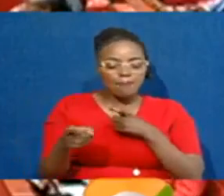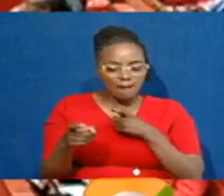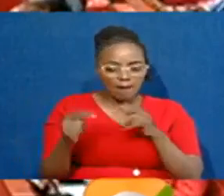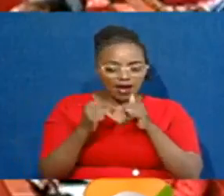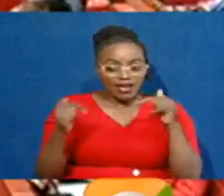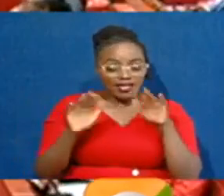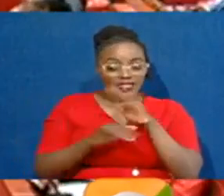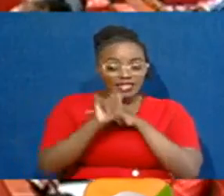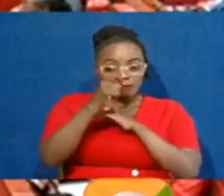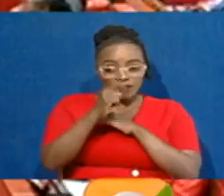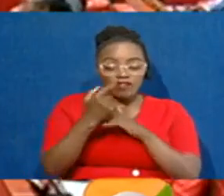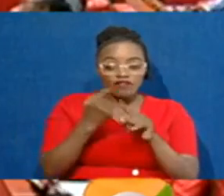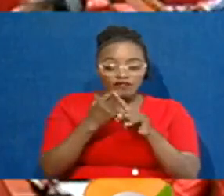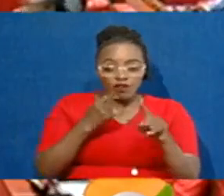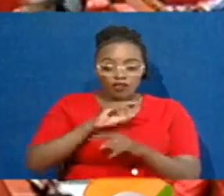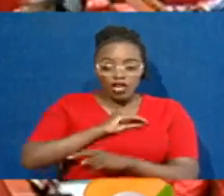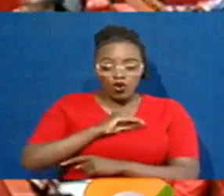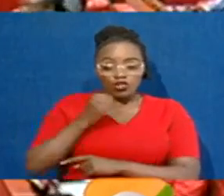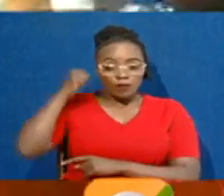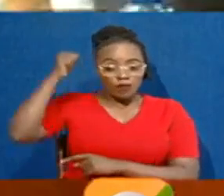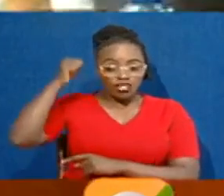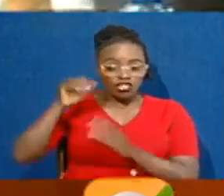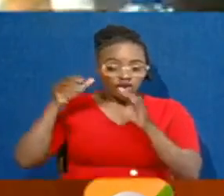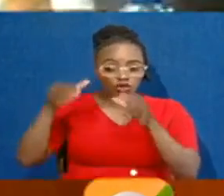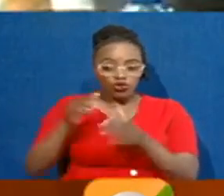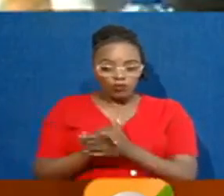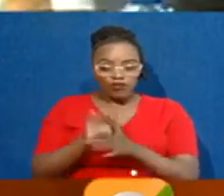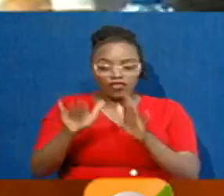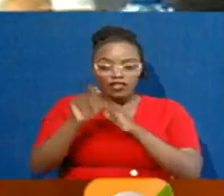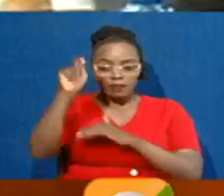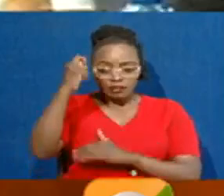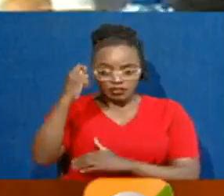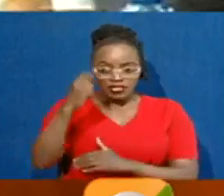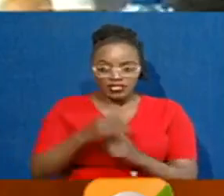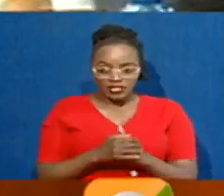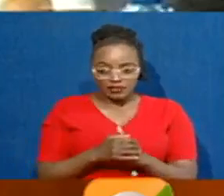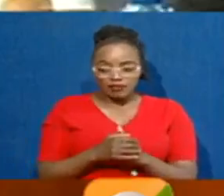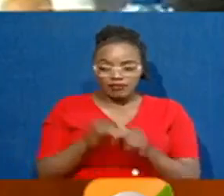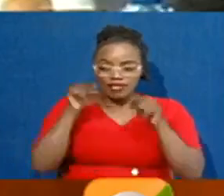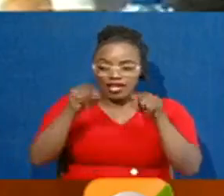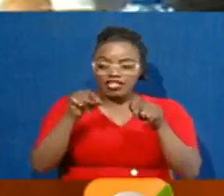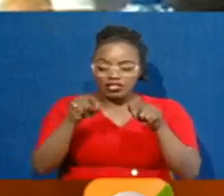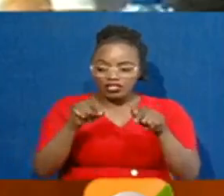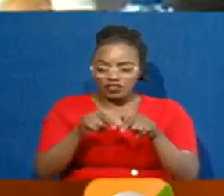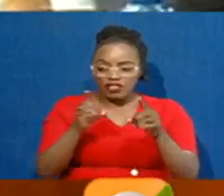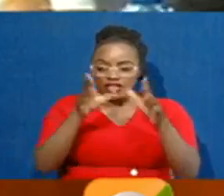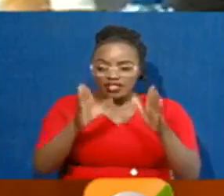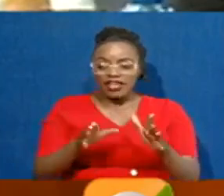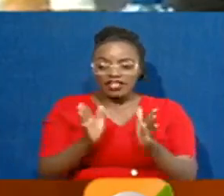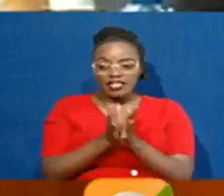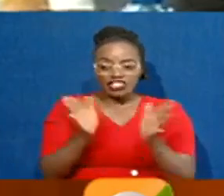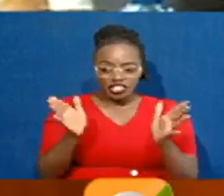the DP, first from his own political corner. The Deputy President accused the Director